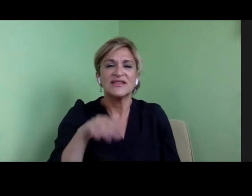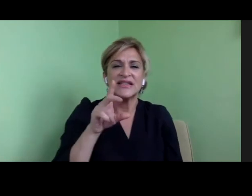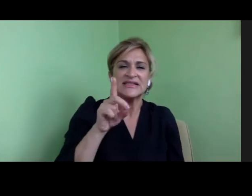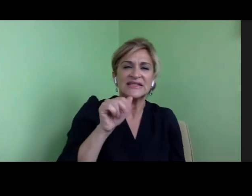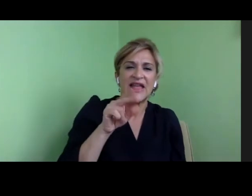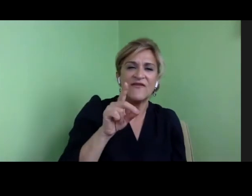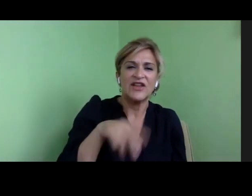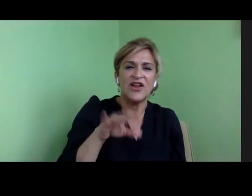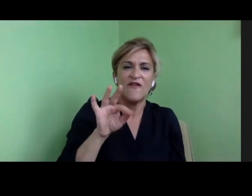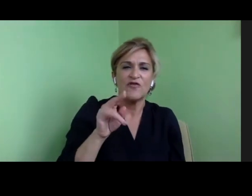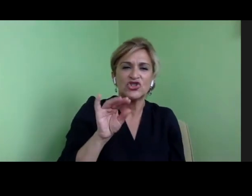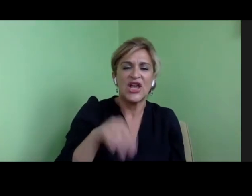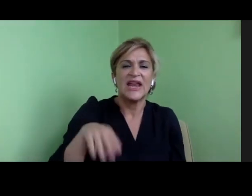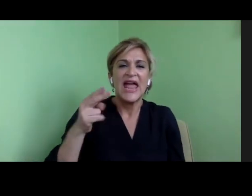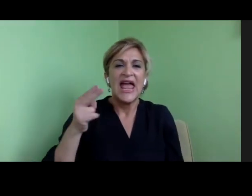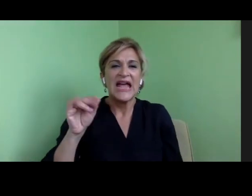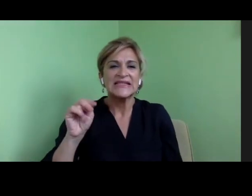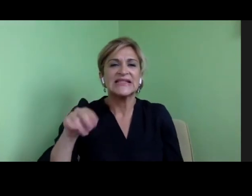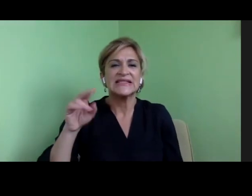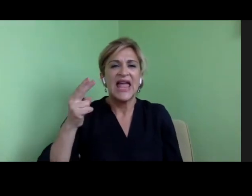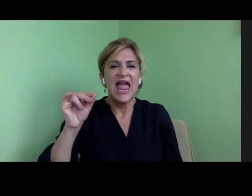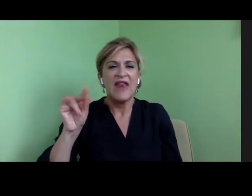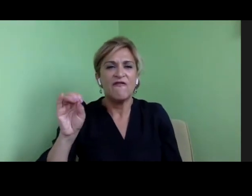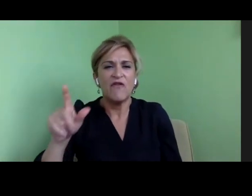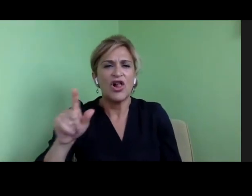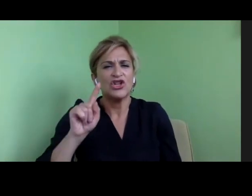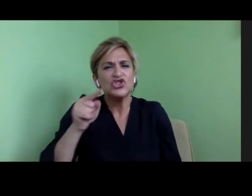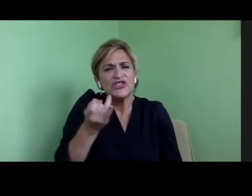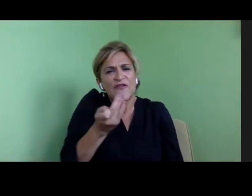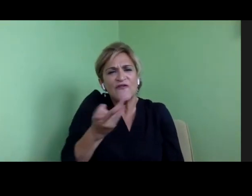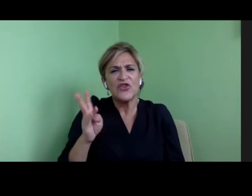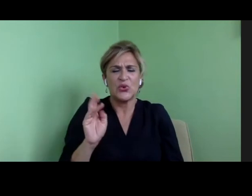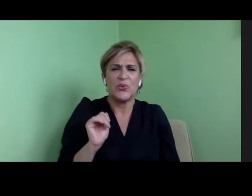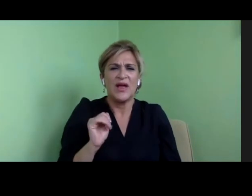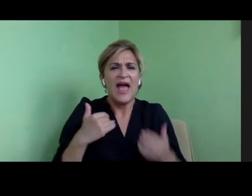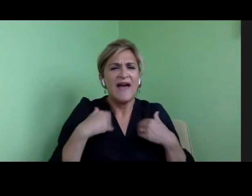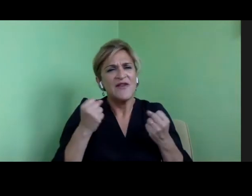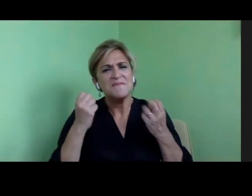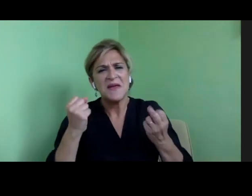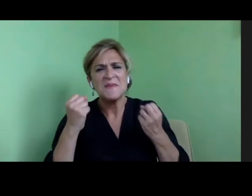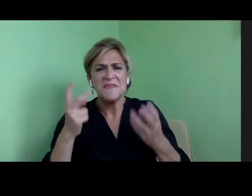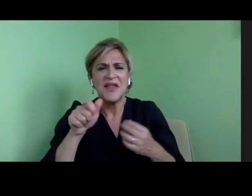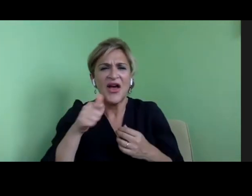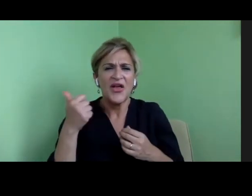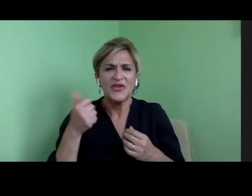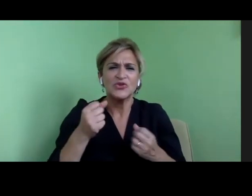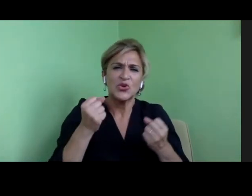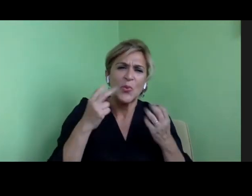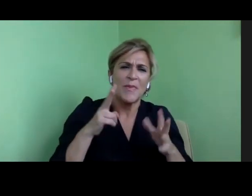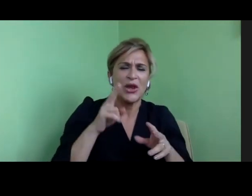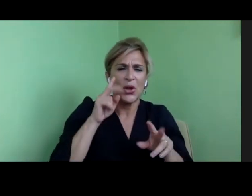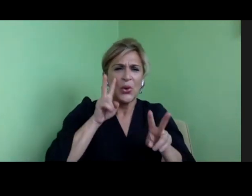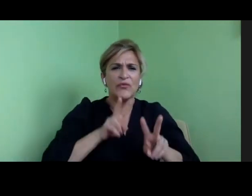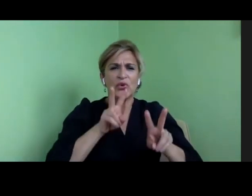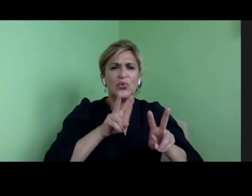Essex Hempful are just a few. There are countless others, so many waits and funerals I attended